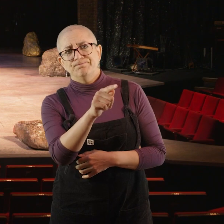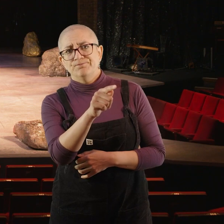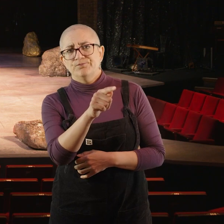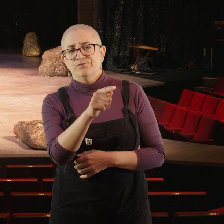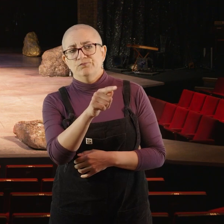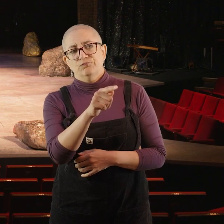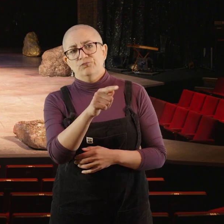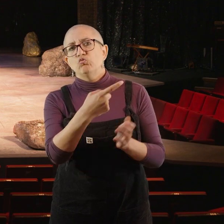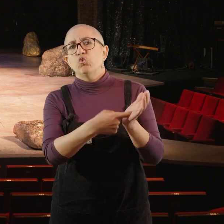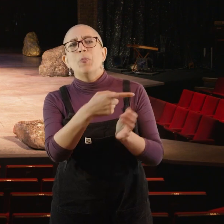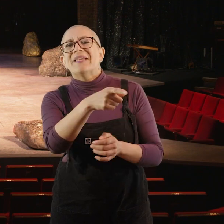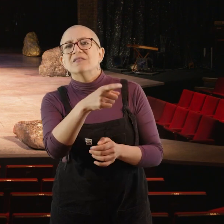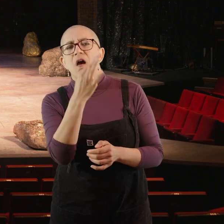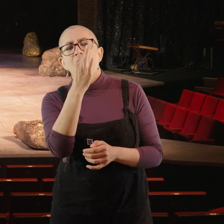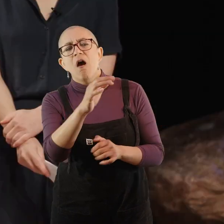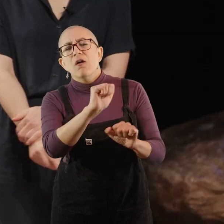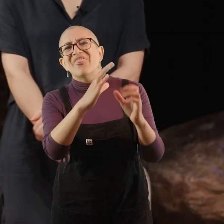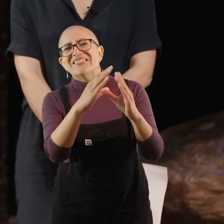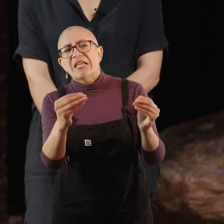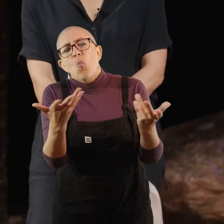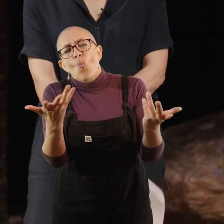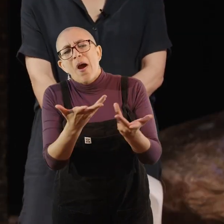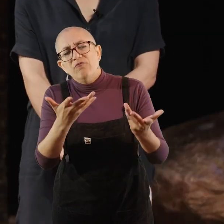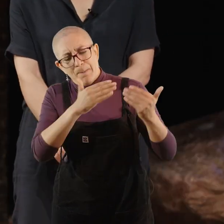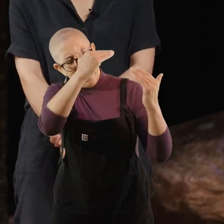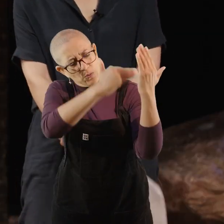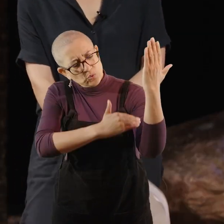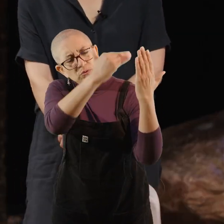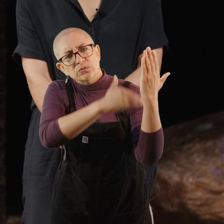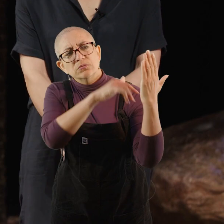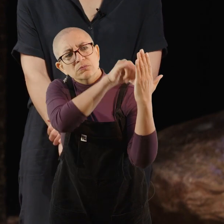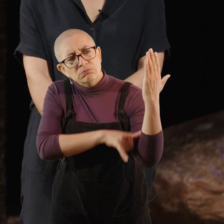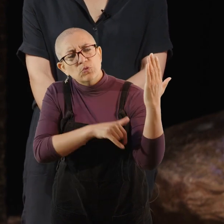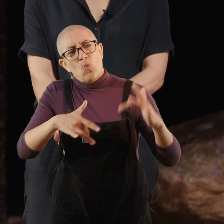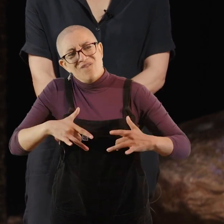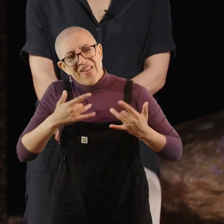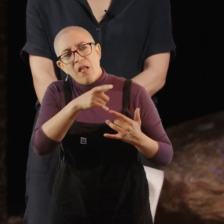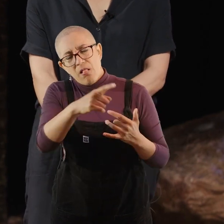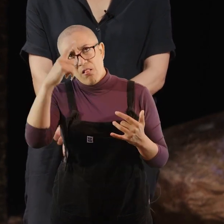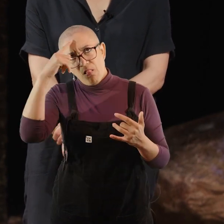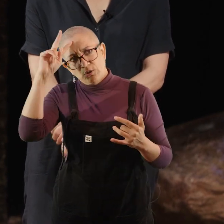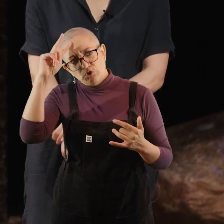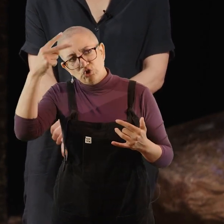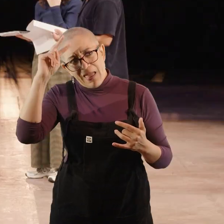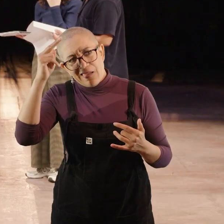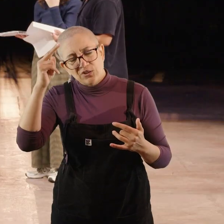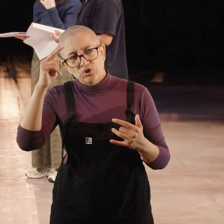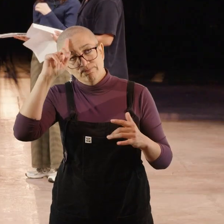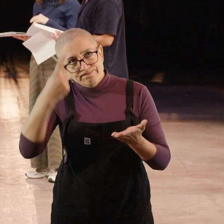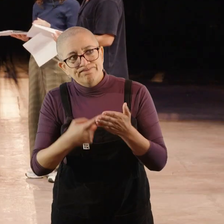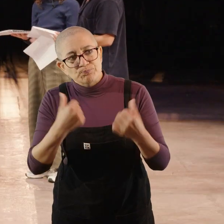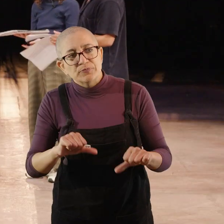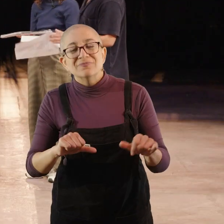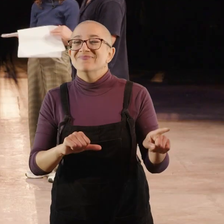mind is made up? You know, is there a specific place that you feel that's it? Or does it change from night to night? Night to night in the performance, Yeah. it definitely feels